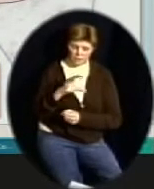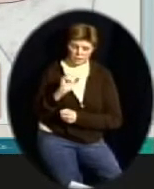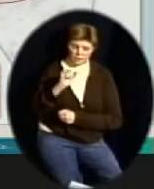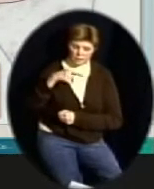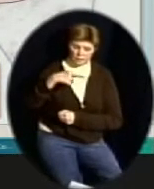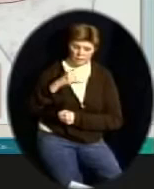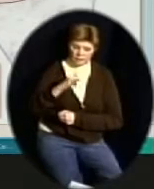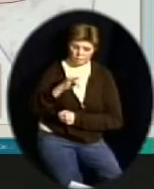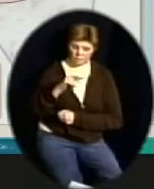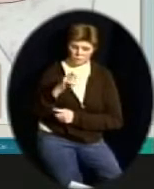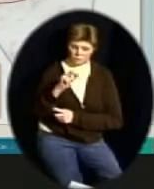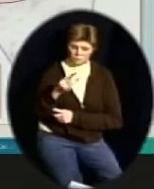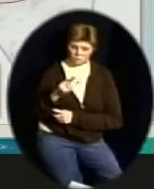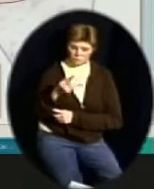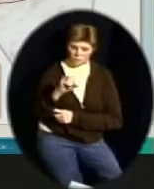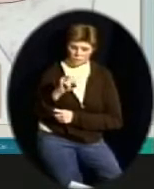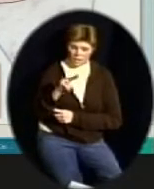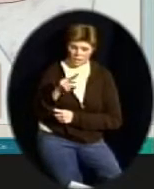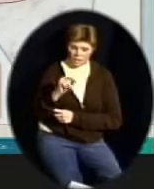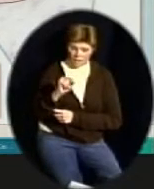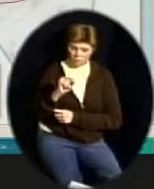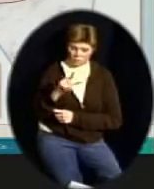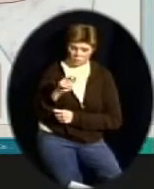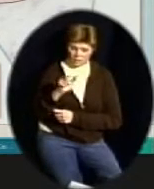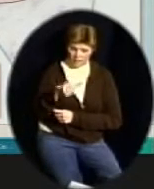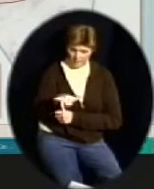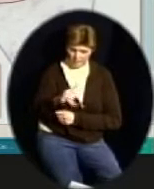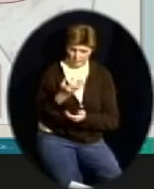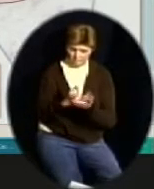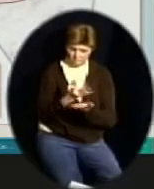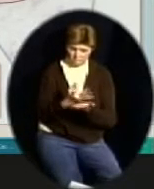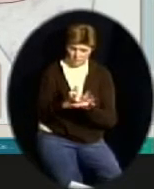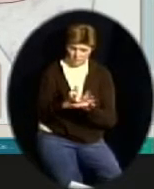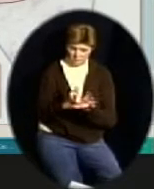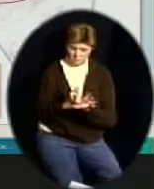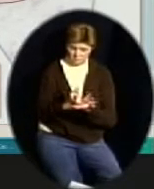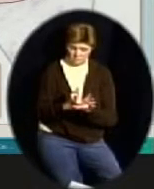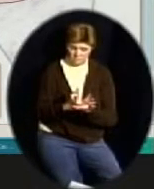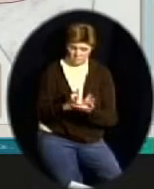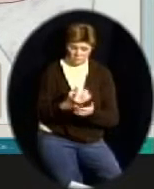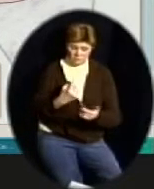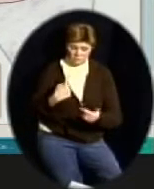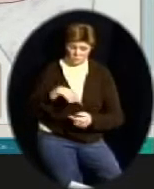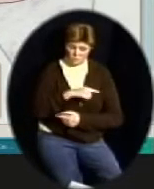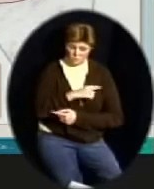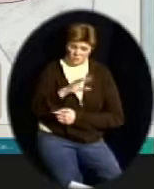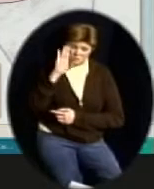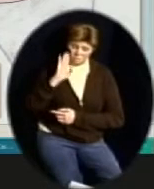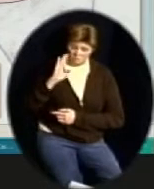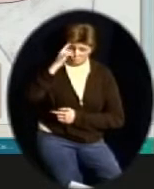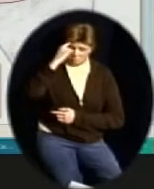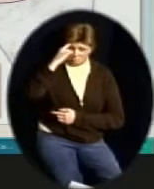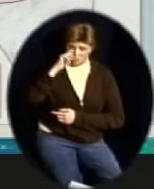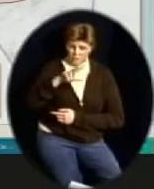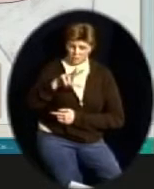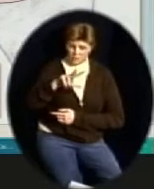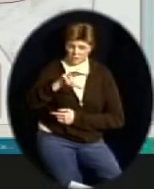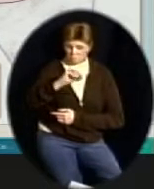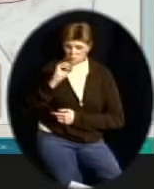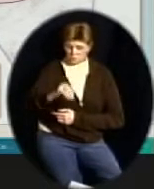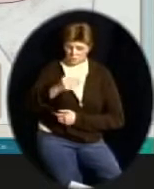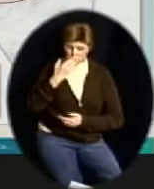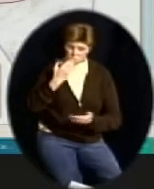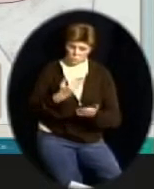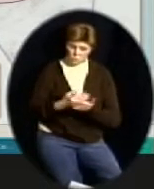now we have been working under the premise that we are having a cash balance of around 3% of fixed assets. And as